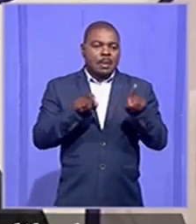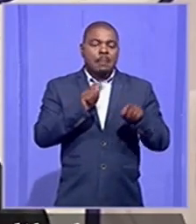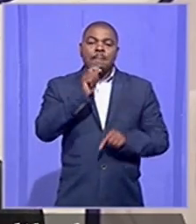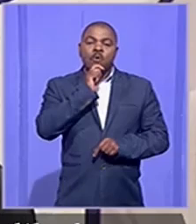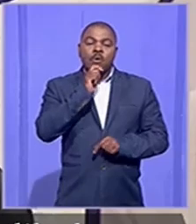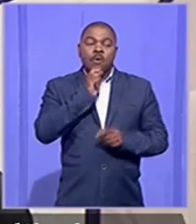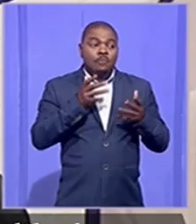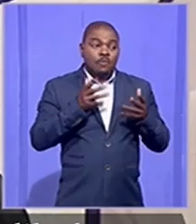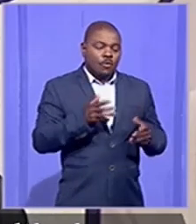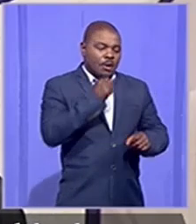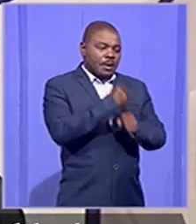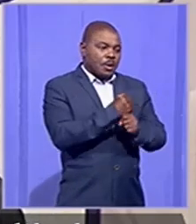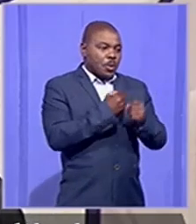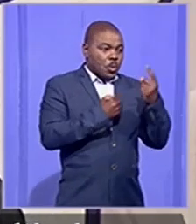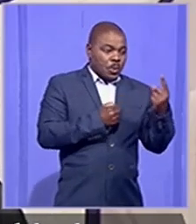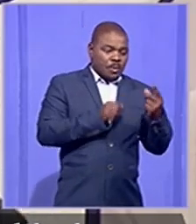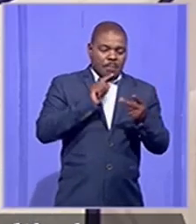grade 1 and 8.